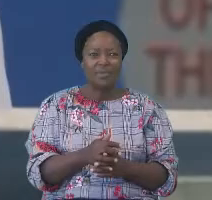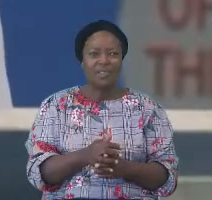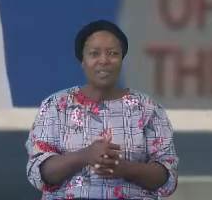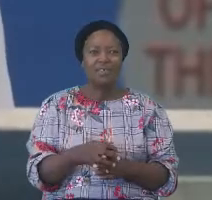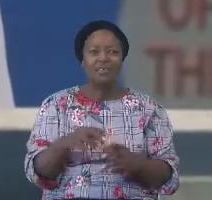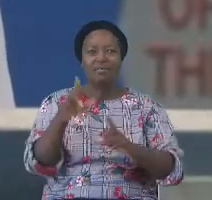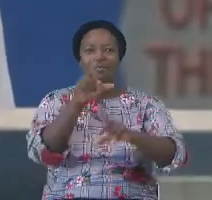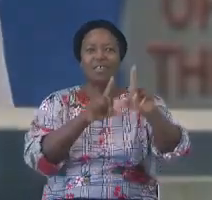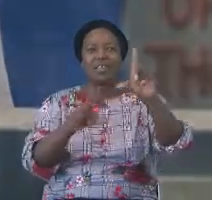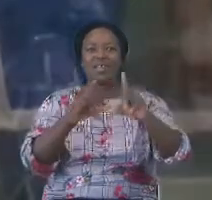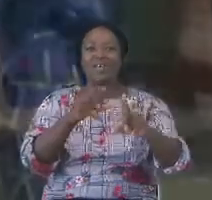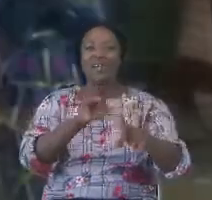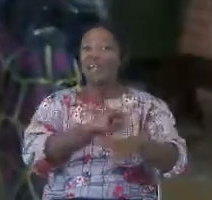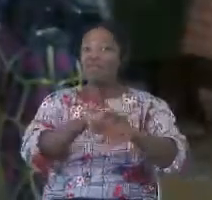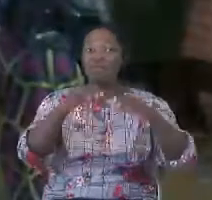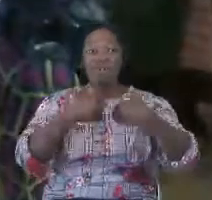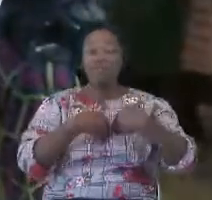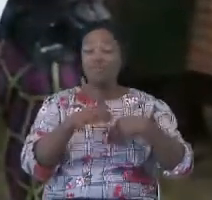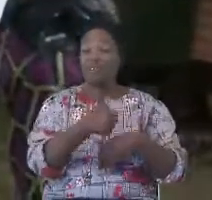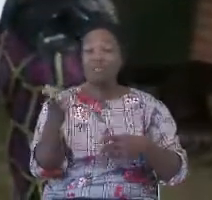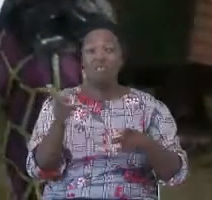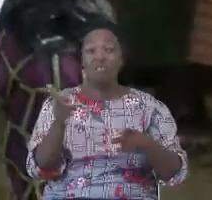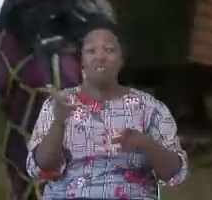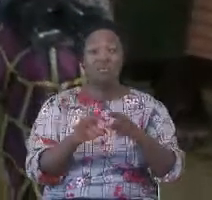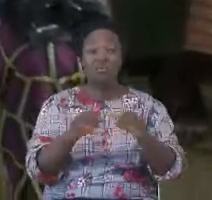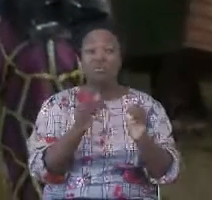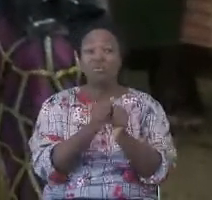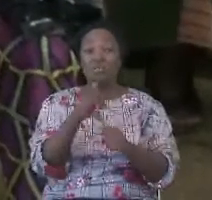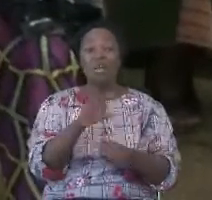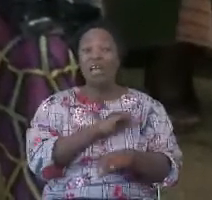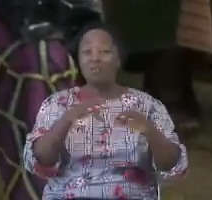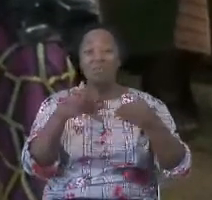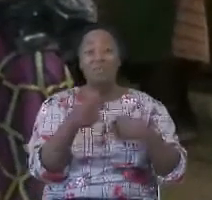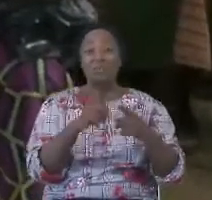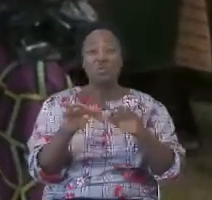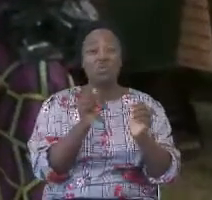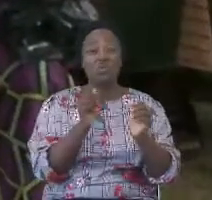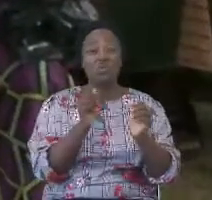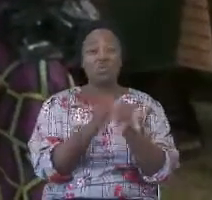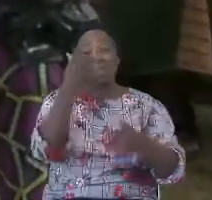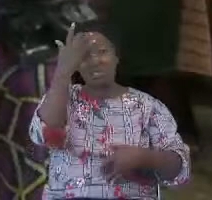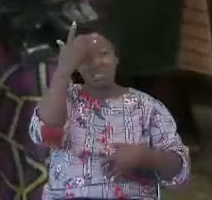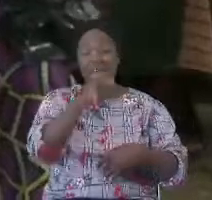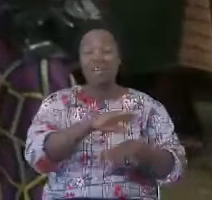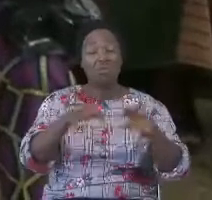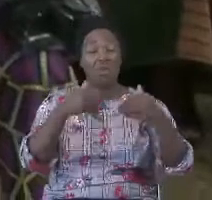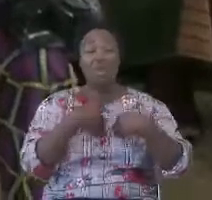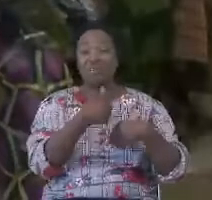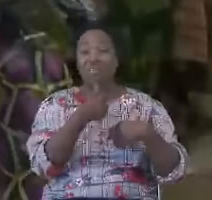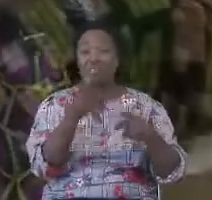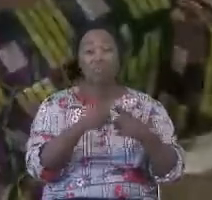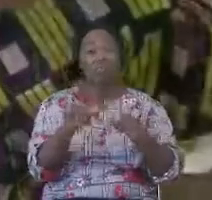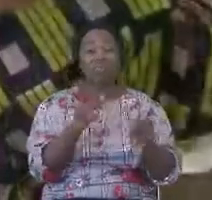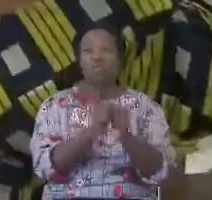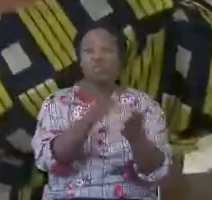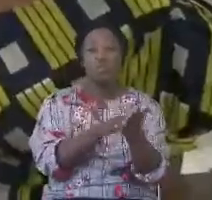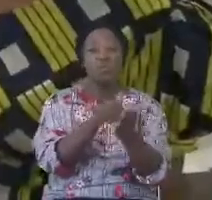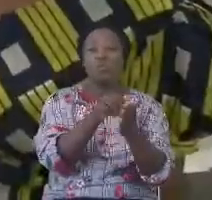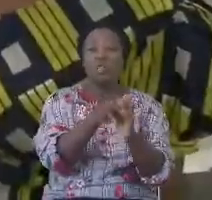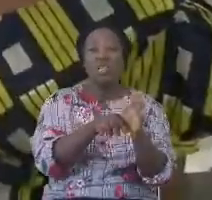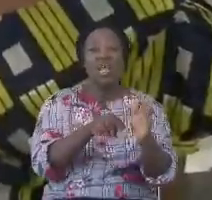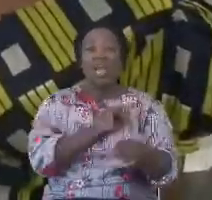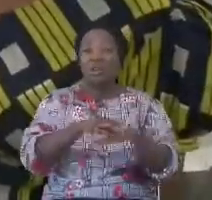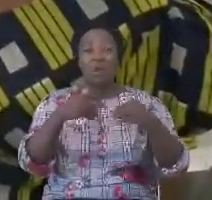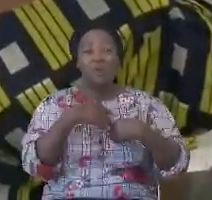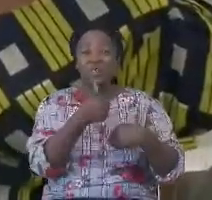tenant say i don't have anything to do with you i don't have anything to do with sickness